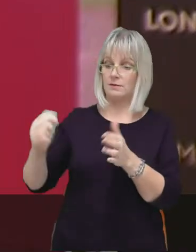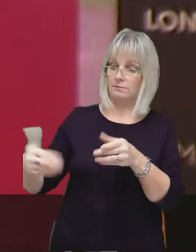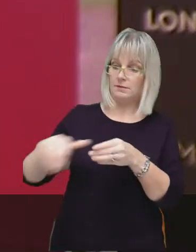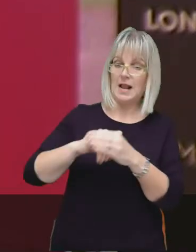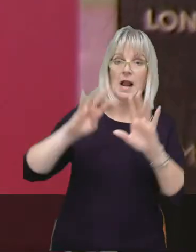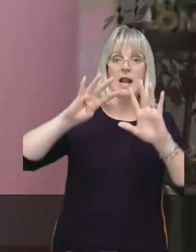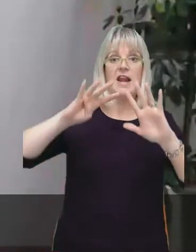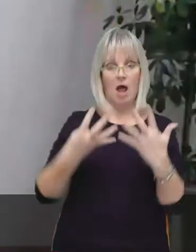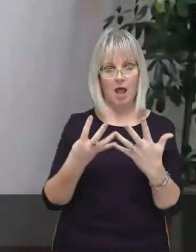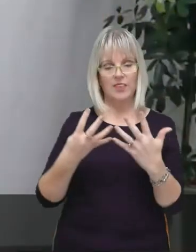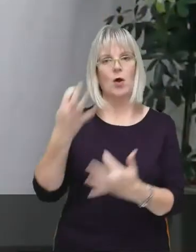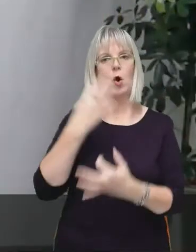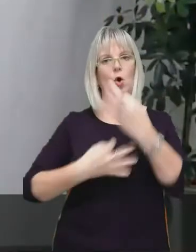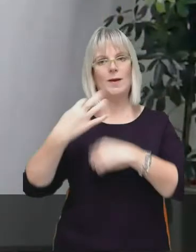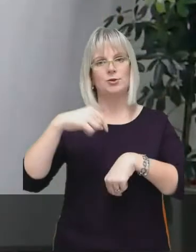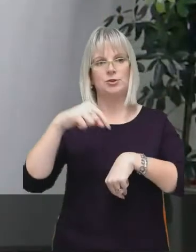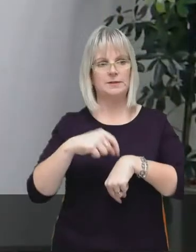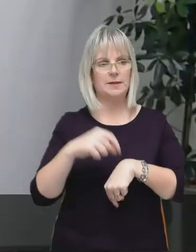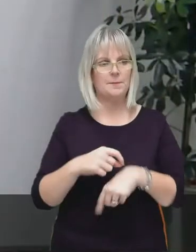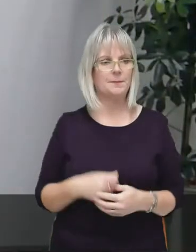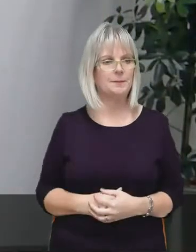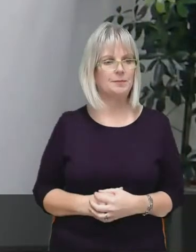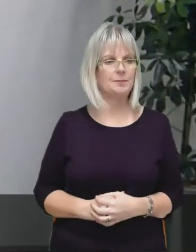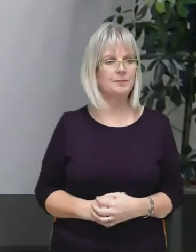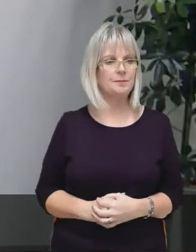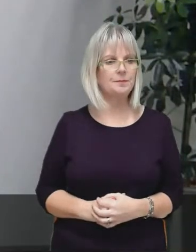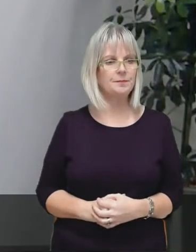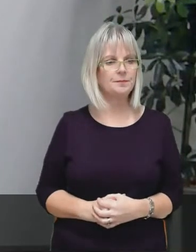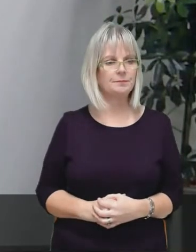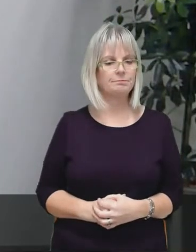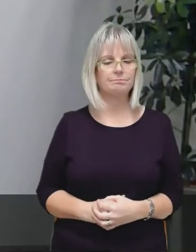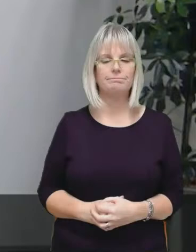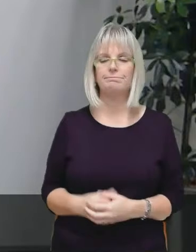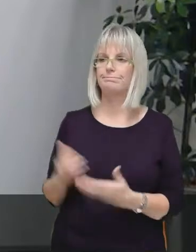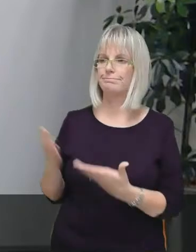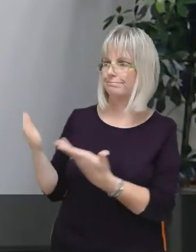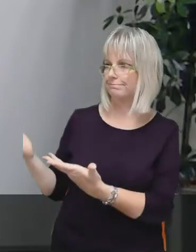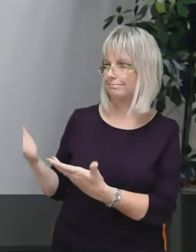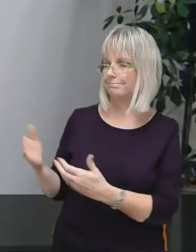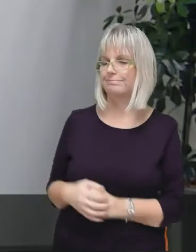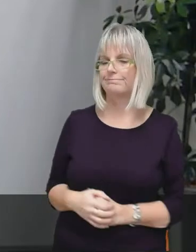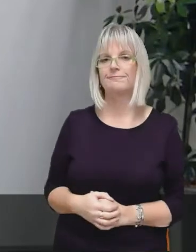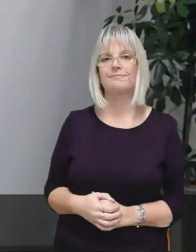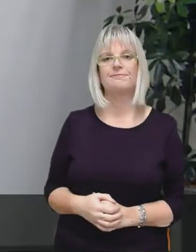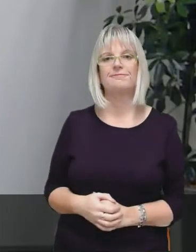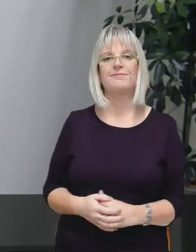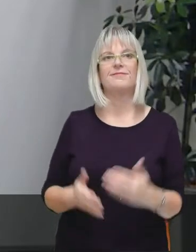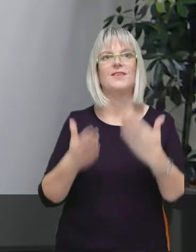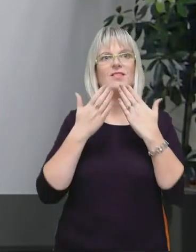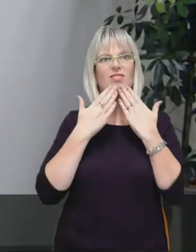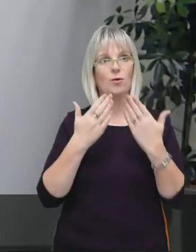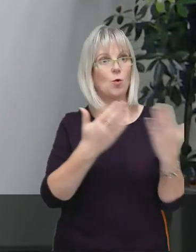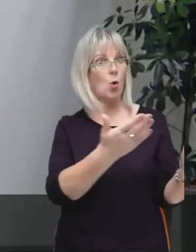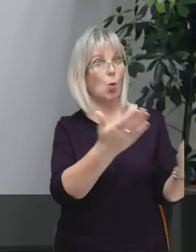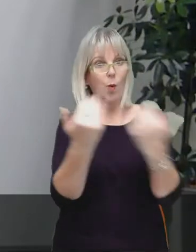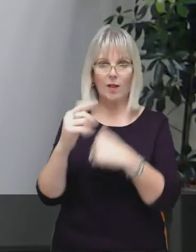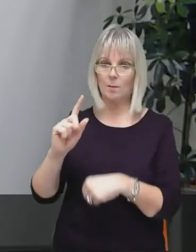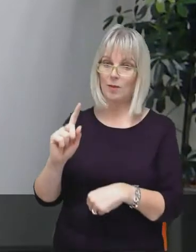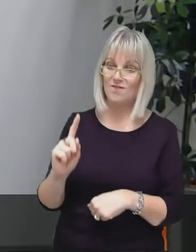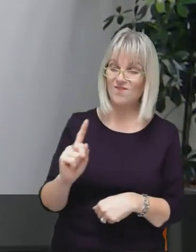Good evening. Thank you, Navin, and welcome to the first ever online People's Question